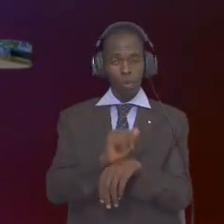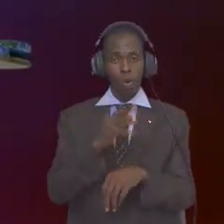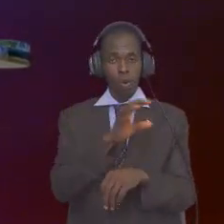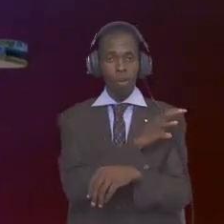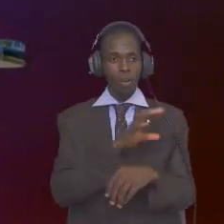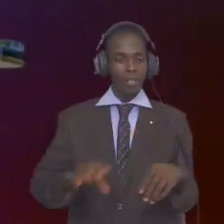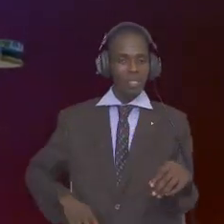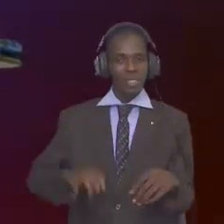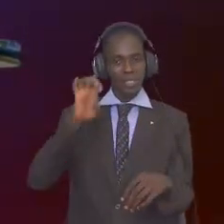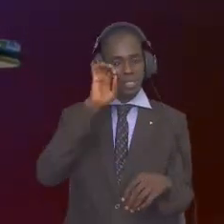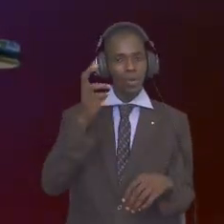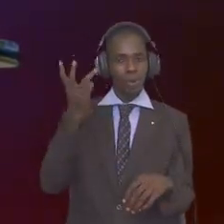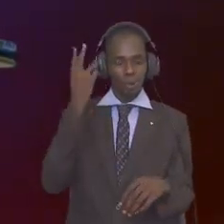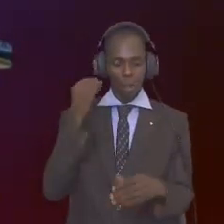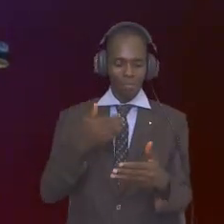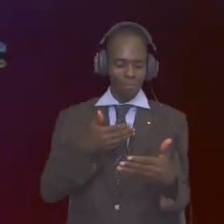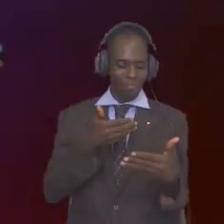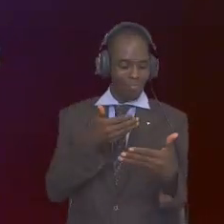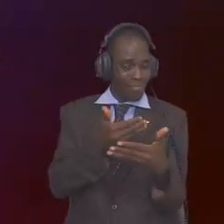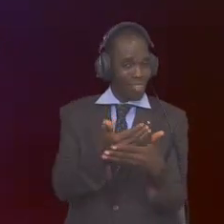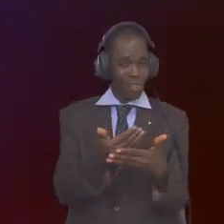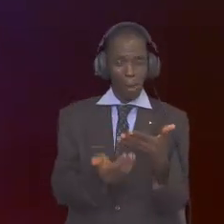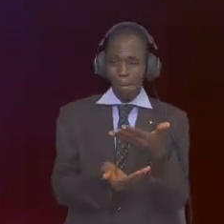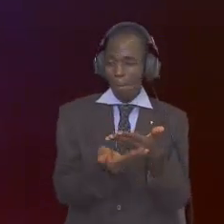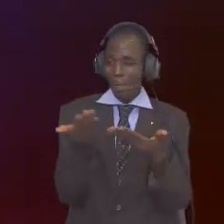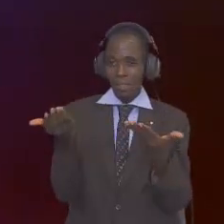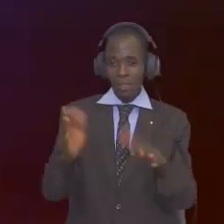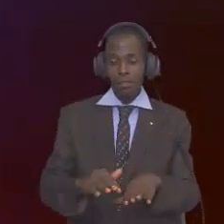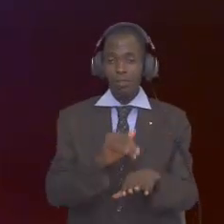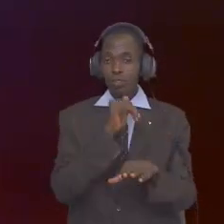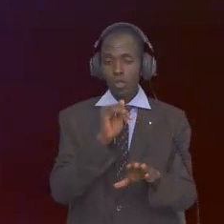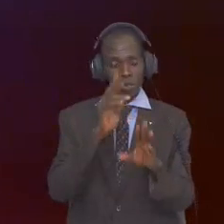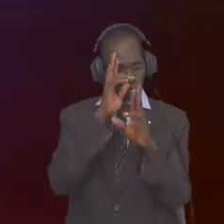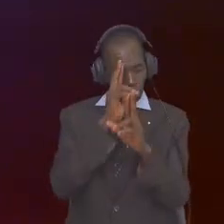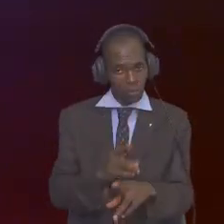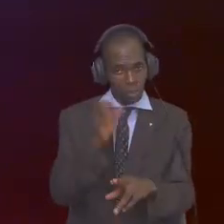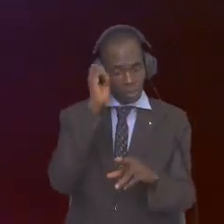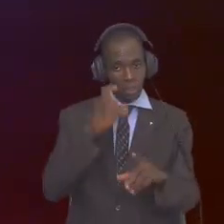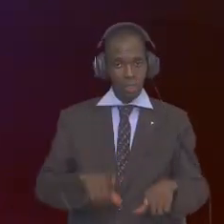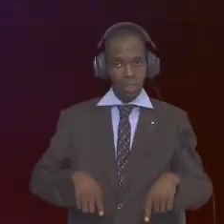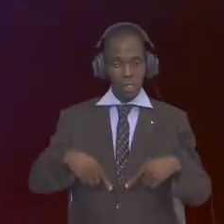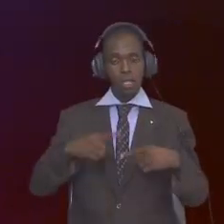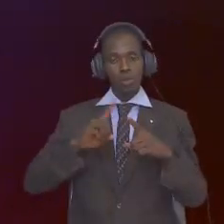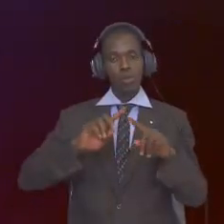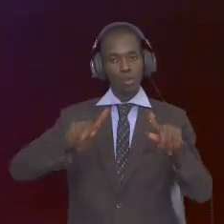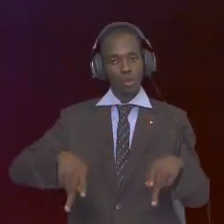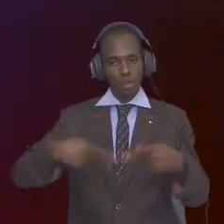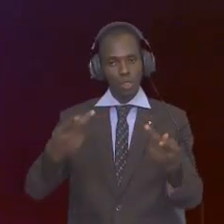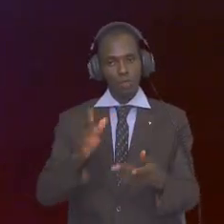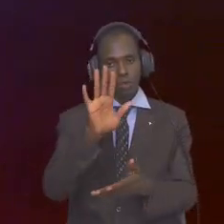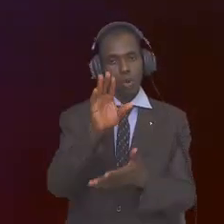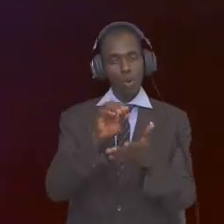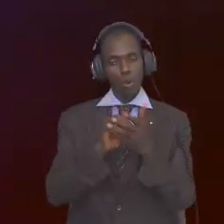it was nigh unto death, not regarding his life, to supply your lack